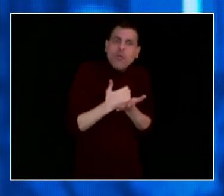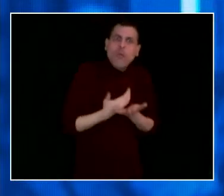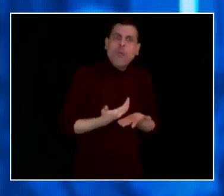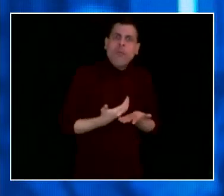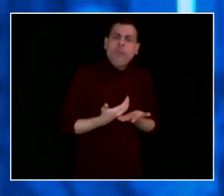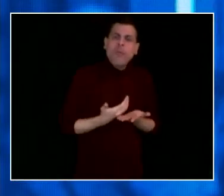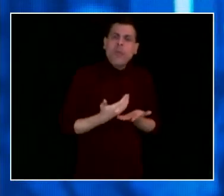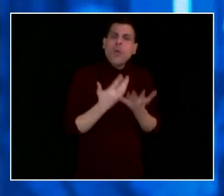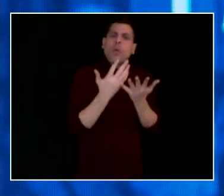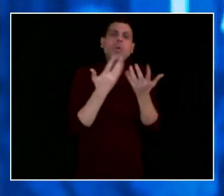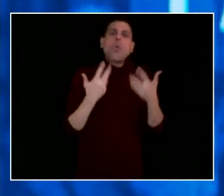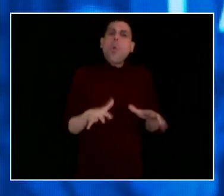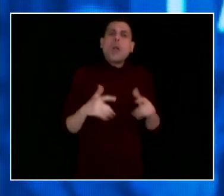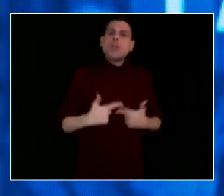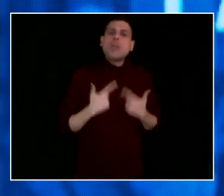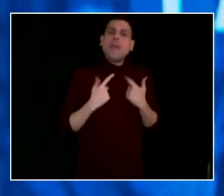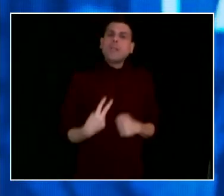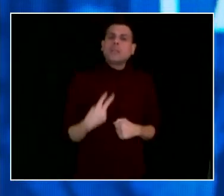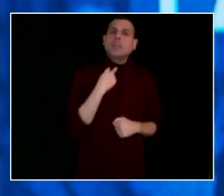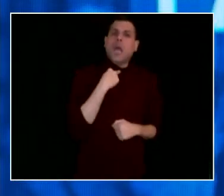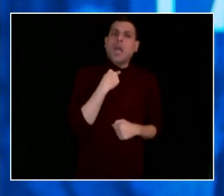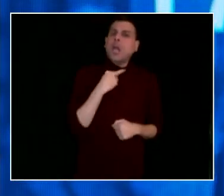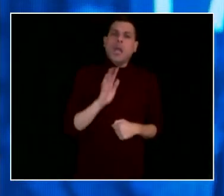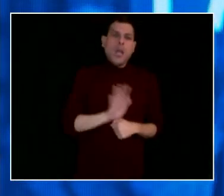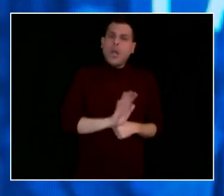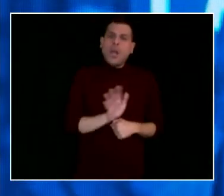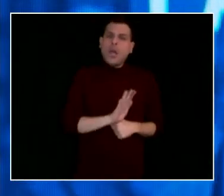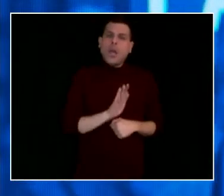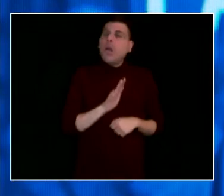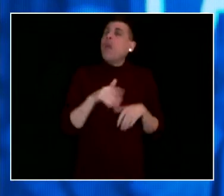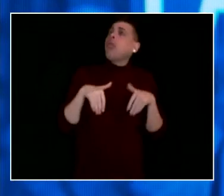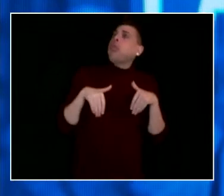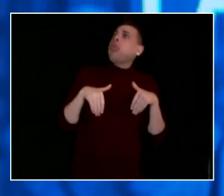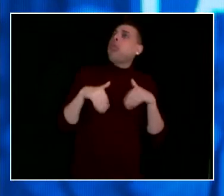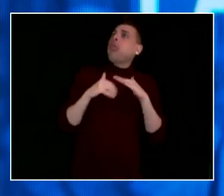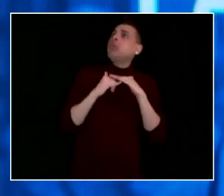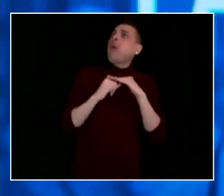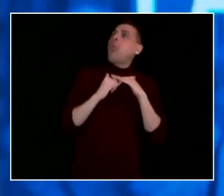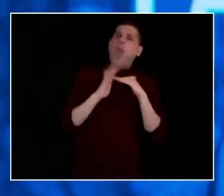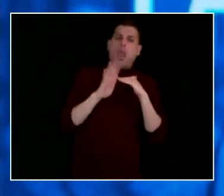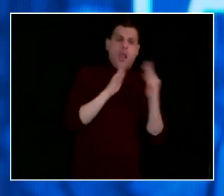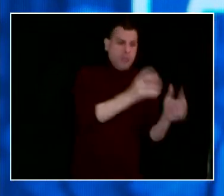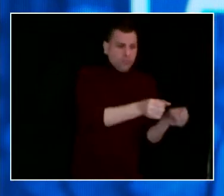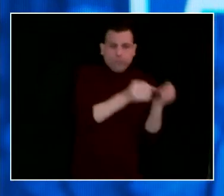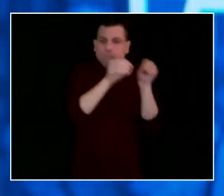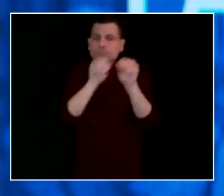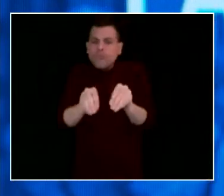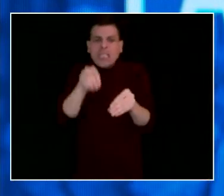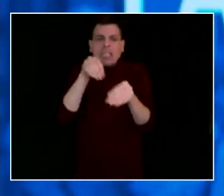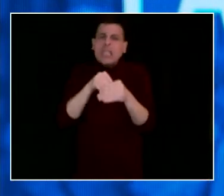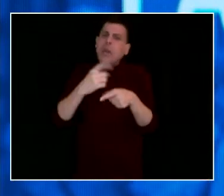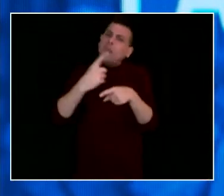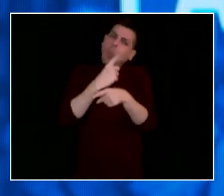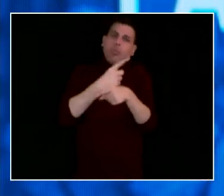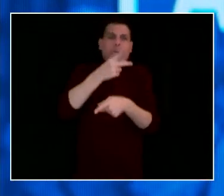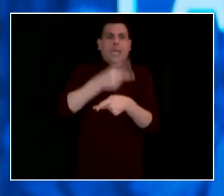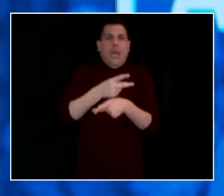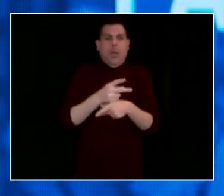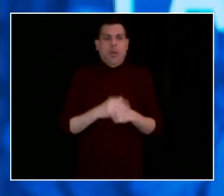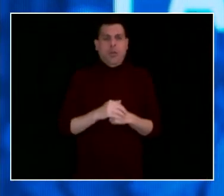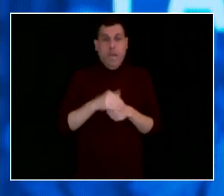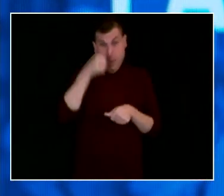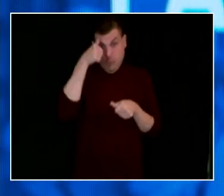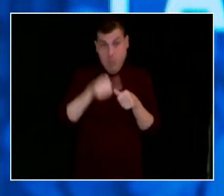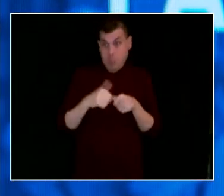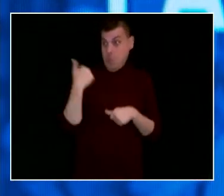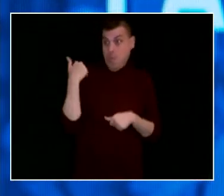subway system to put them in the proper care they deserve. And when Washington refused to take action